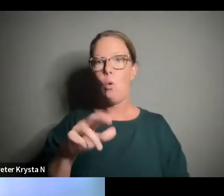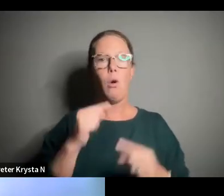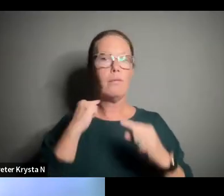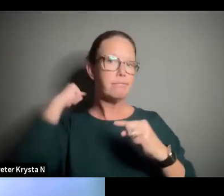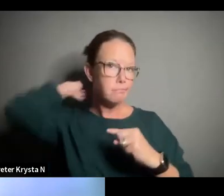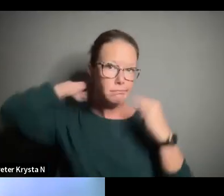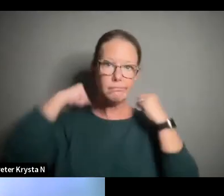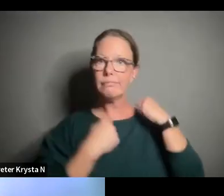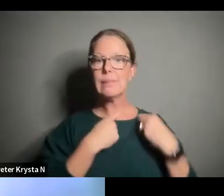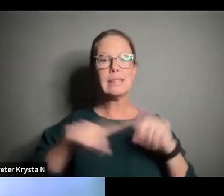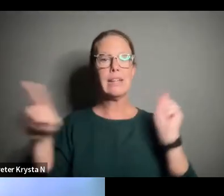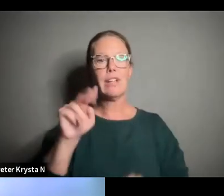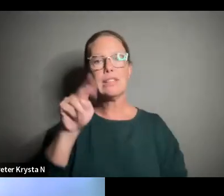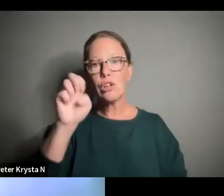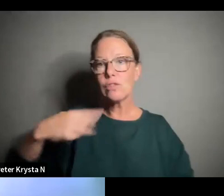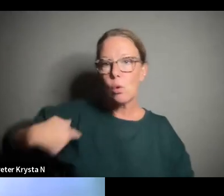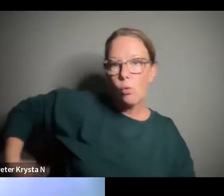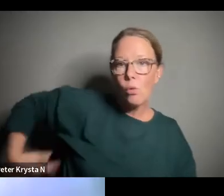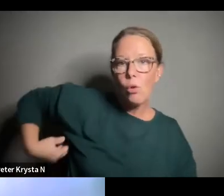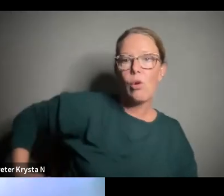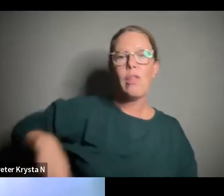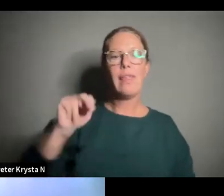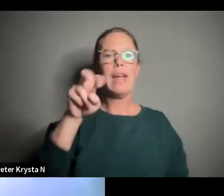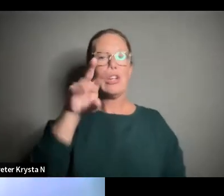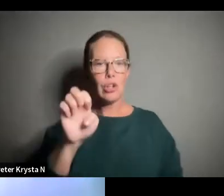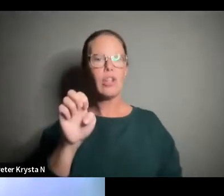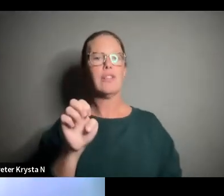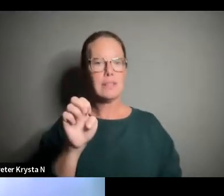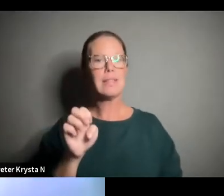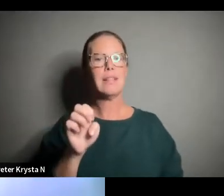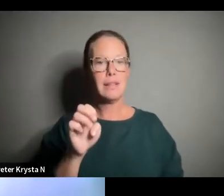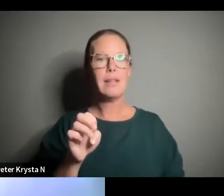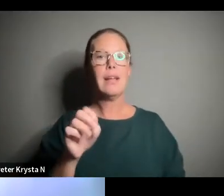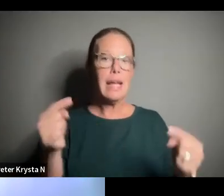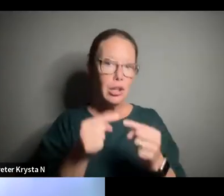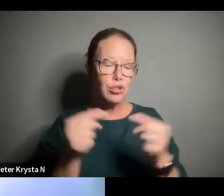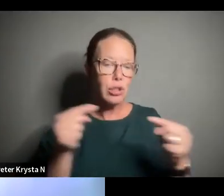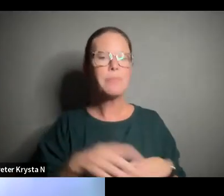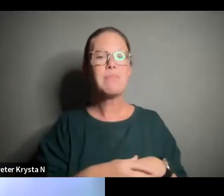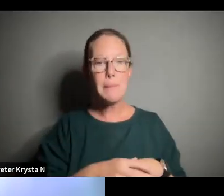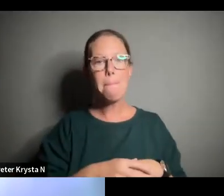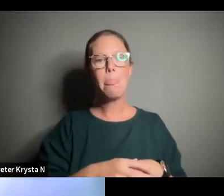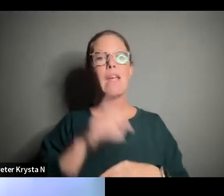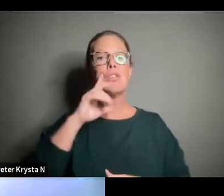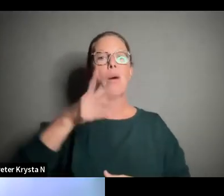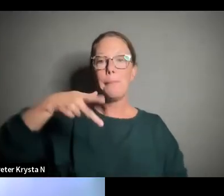you may have had a lower spine injury where that nerve, which is in your mediastinum, gets injured. So physical therapy helps